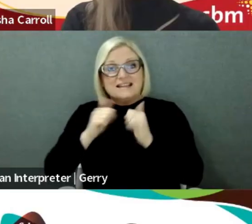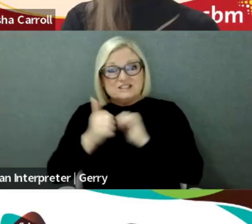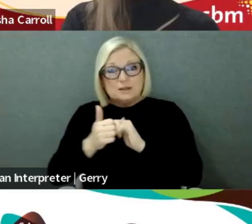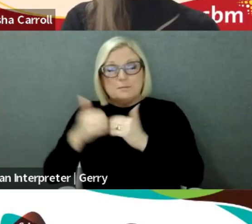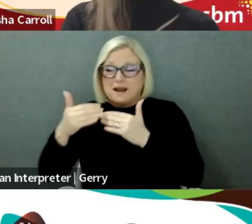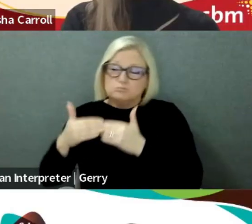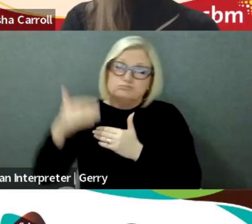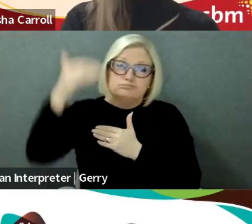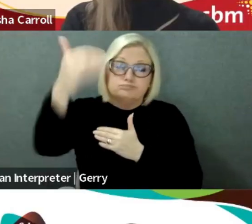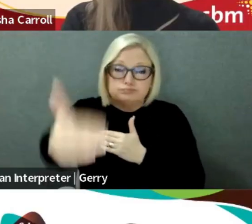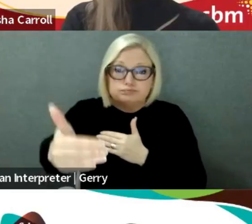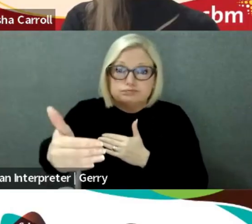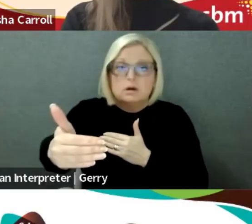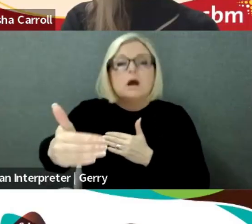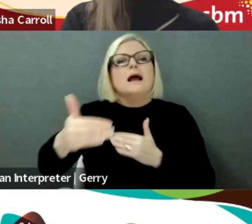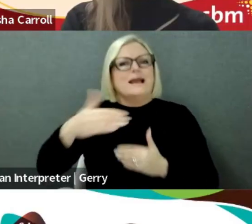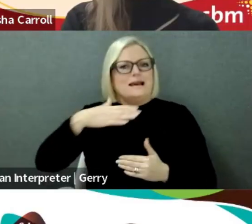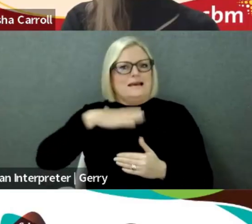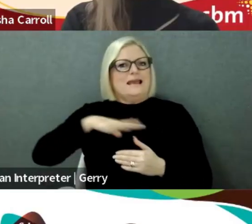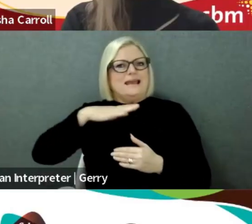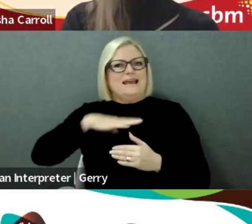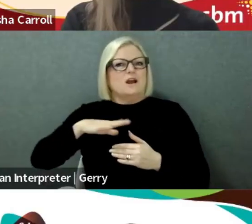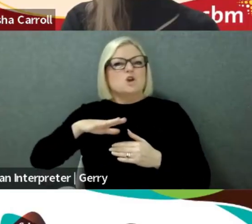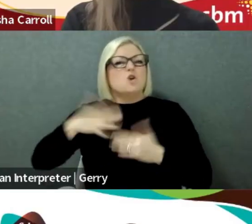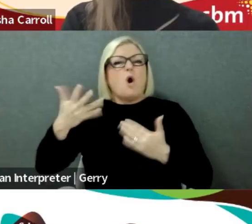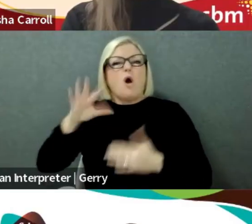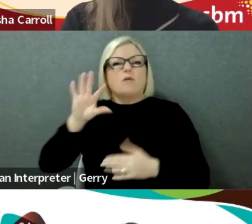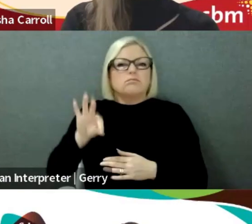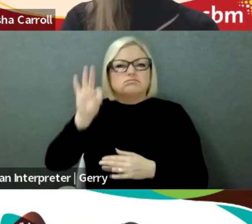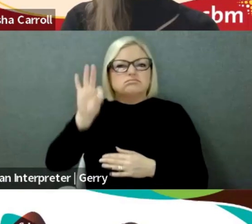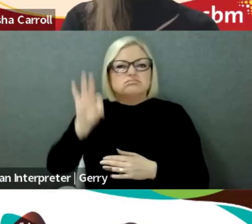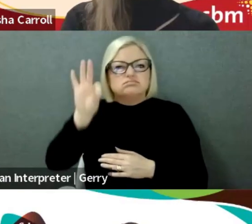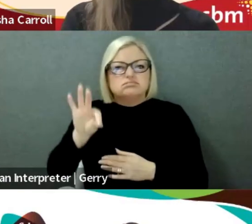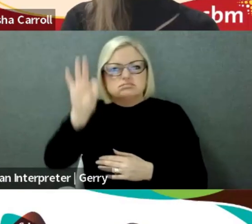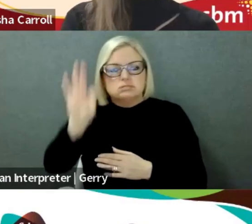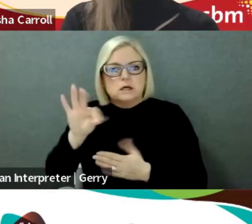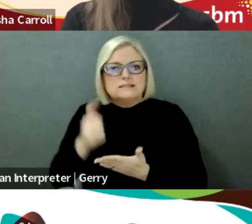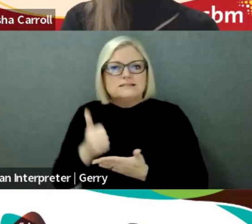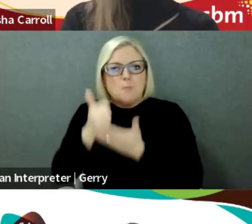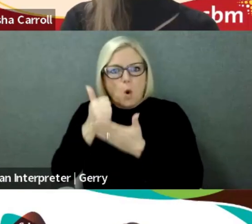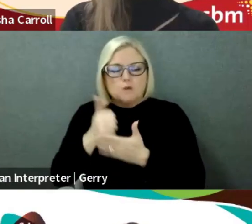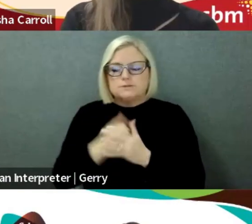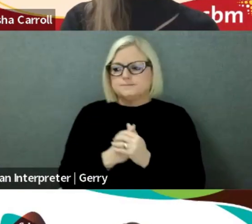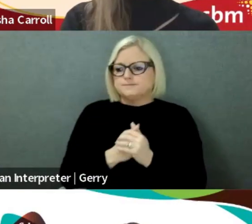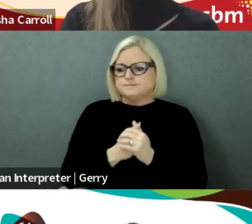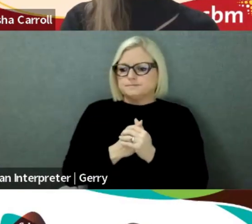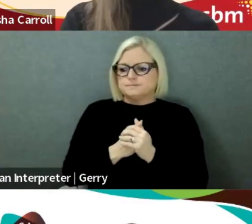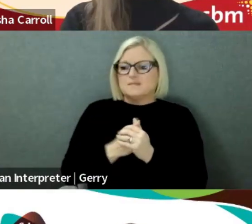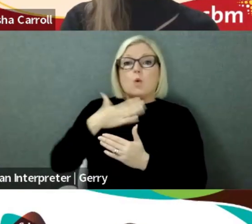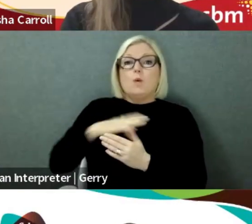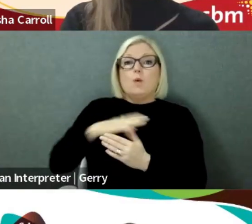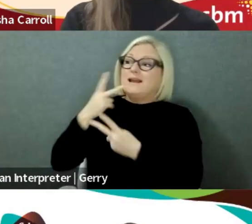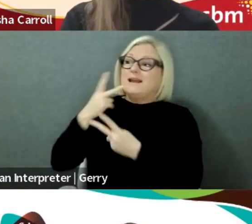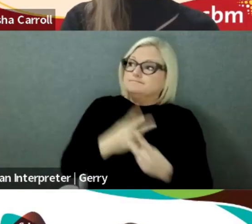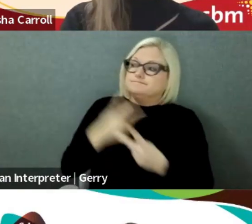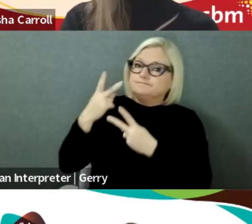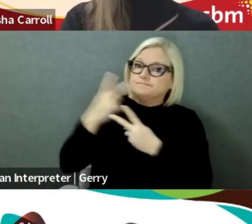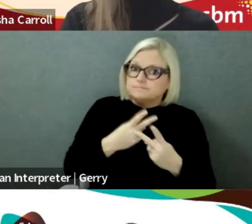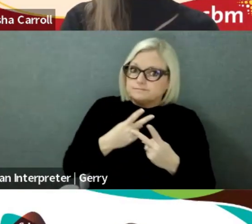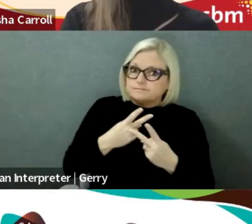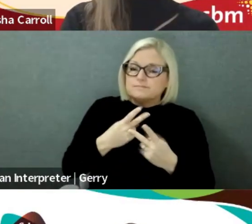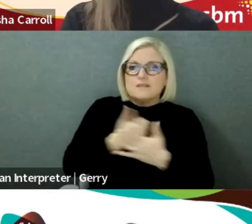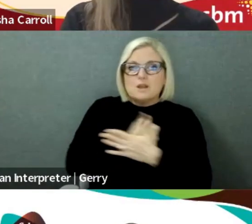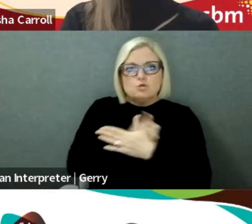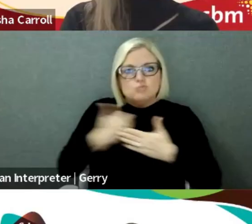systems. Real change requires ongoing awareness, multiple visits, support for families and carers gaining